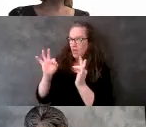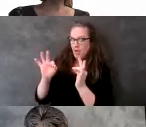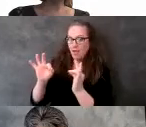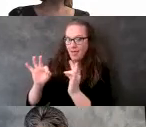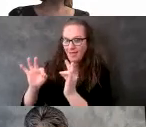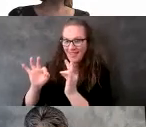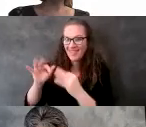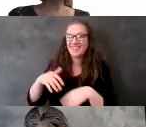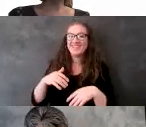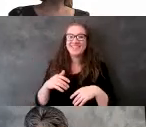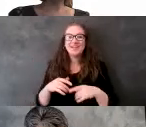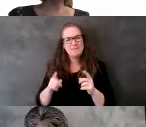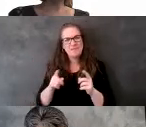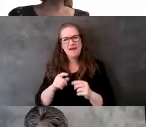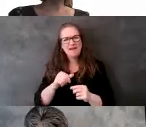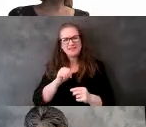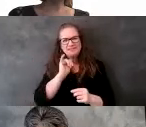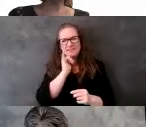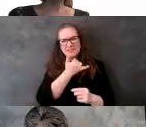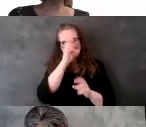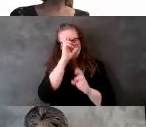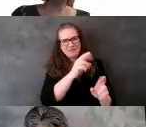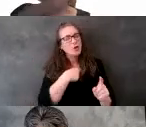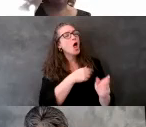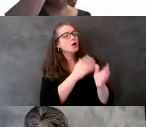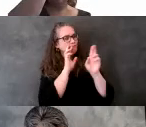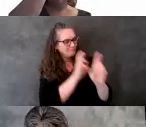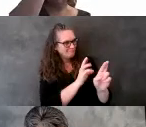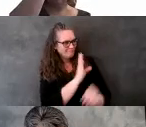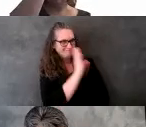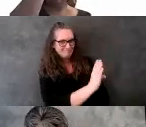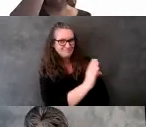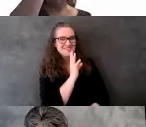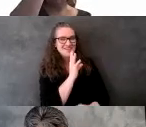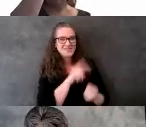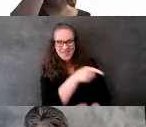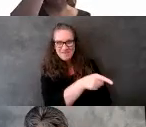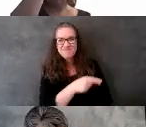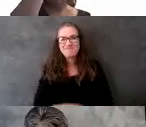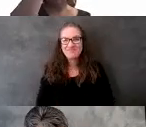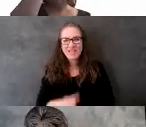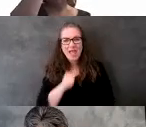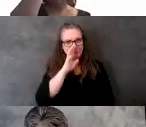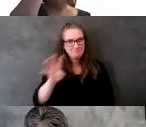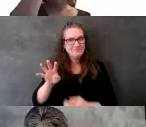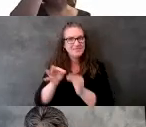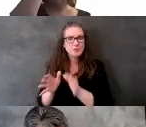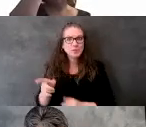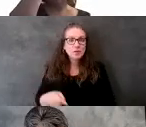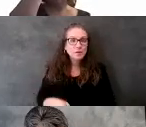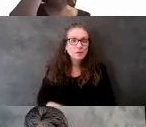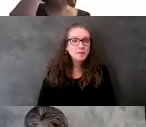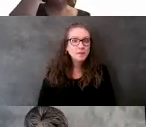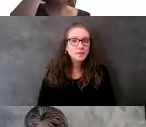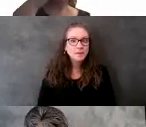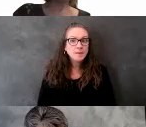very disrespectful to do that. You want to talk directly to the person and not pay attention to the interpreter. The interpreter there is